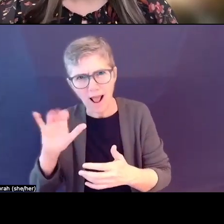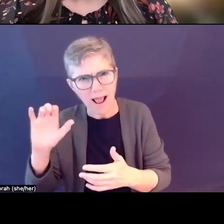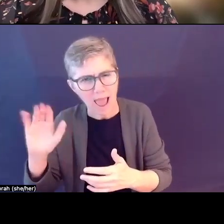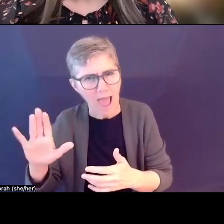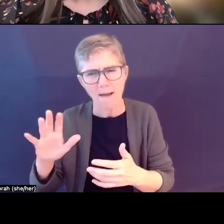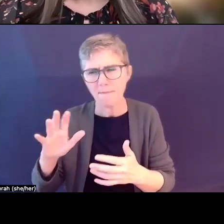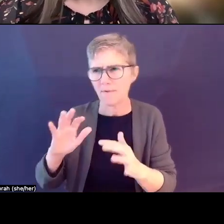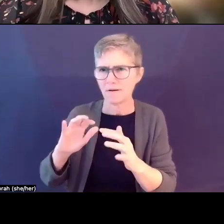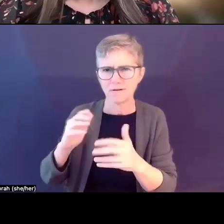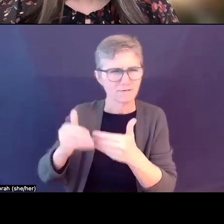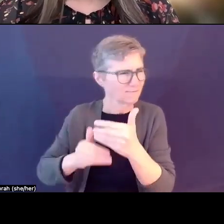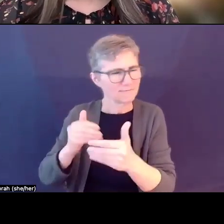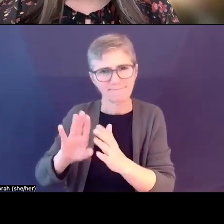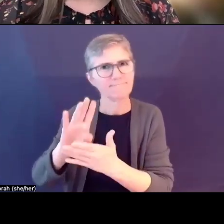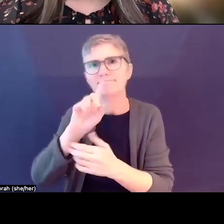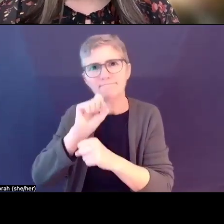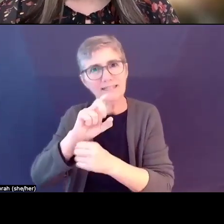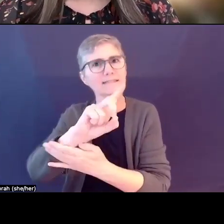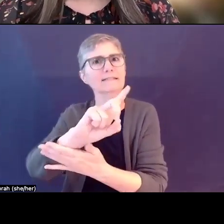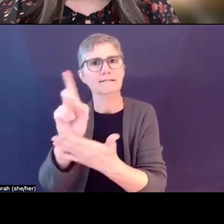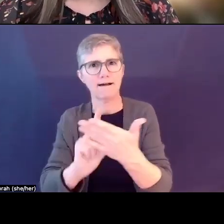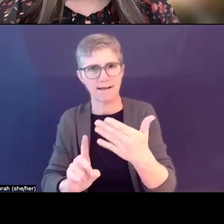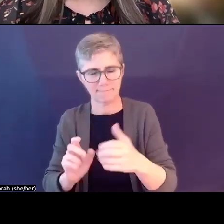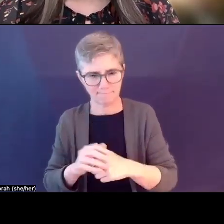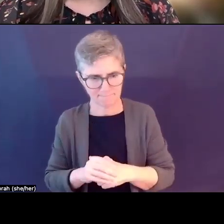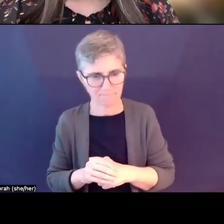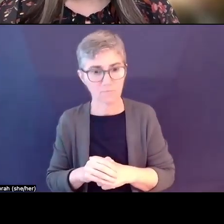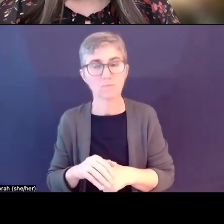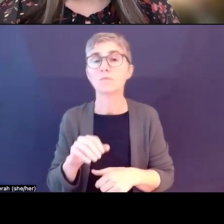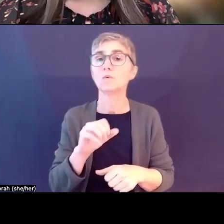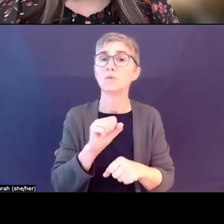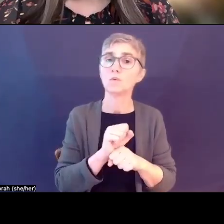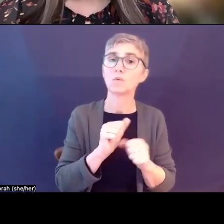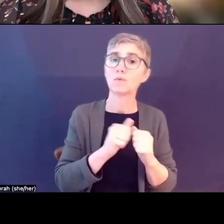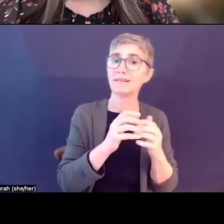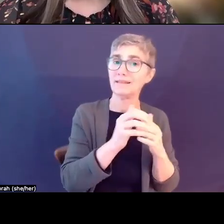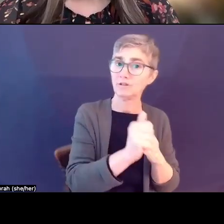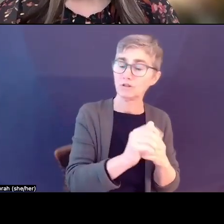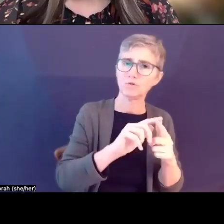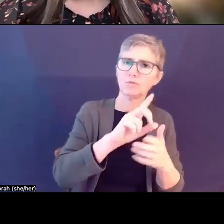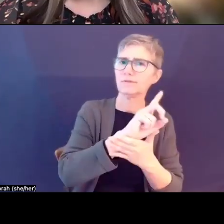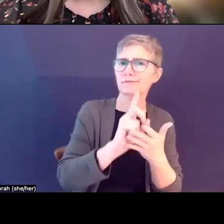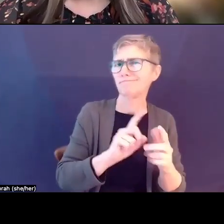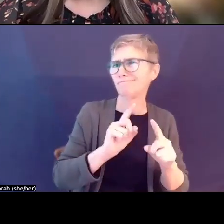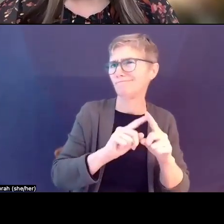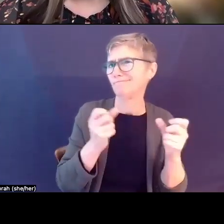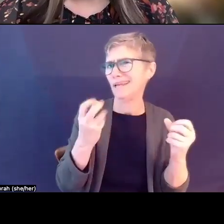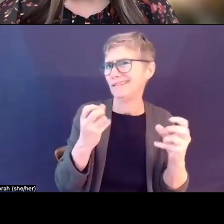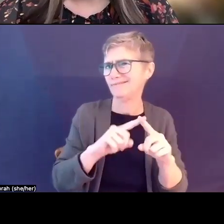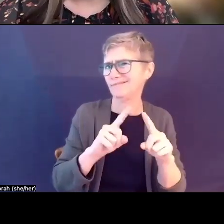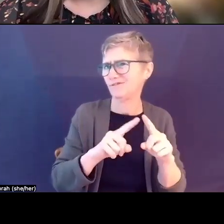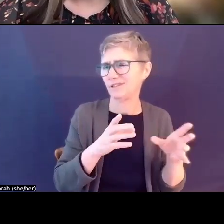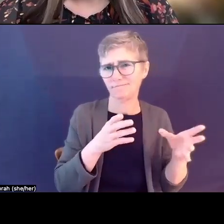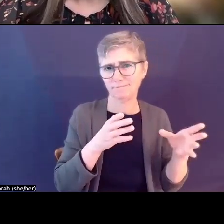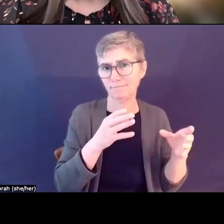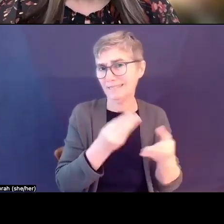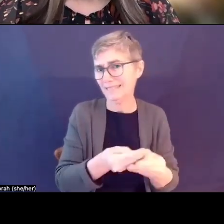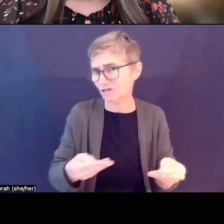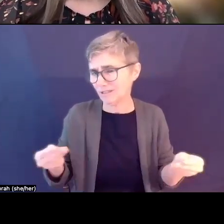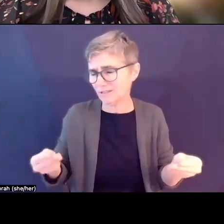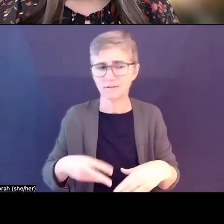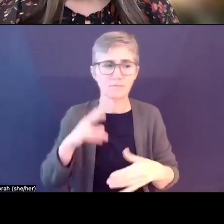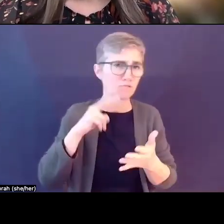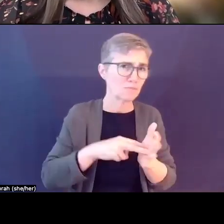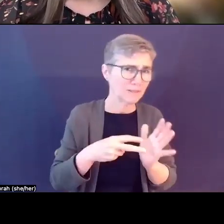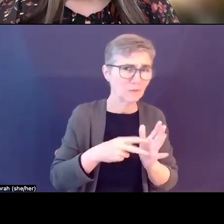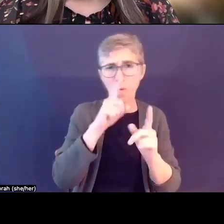practice. We worked with leadership to develop a variety of materials, including purpose, mission, goal, and value statements, a